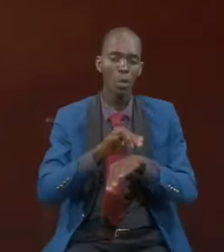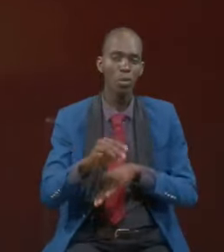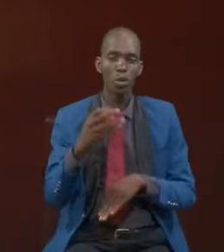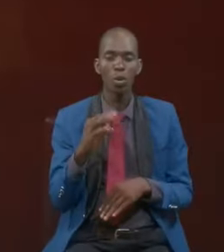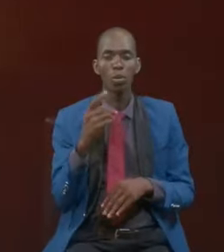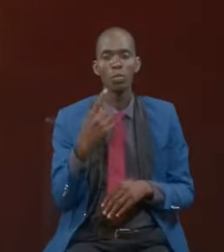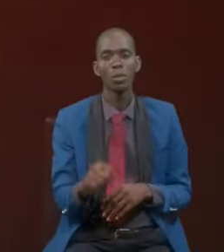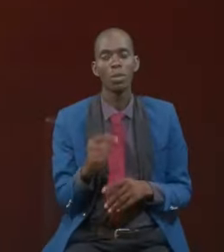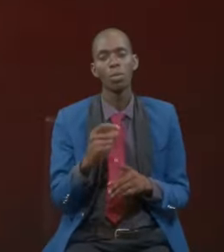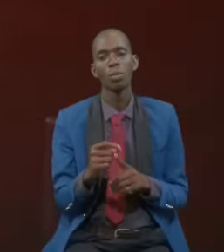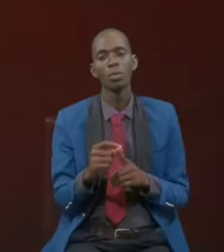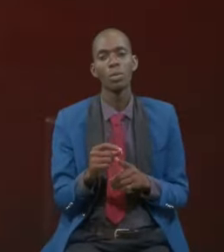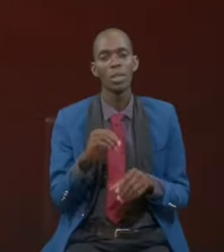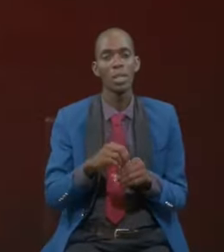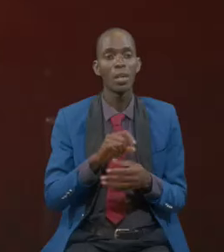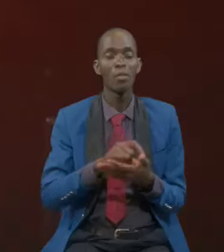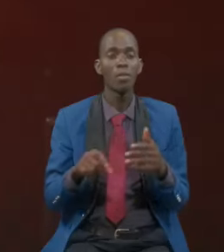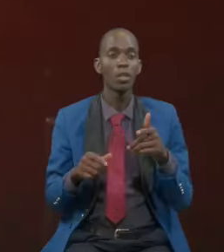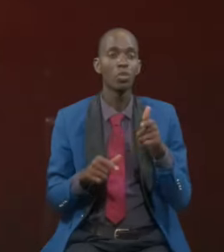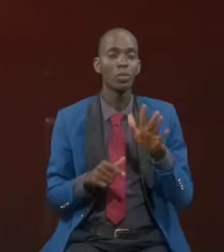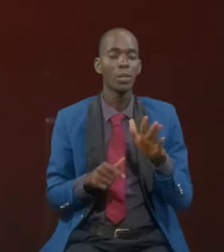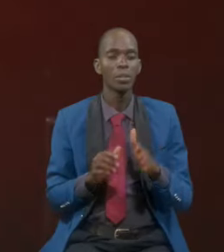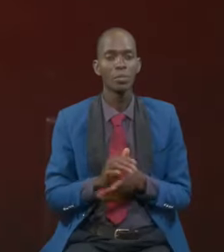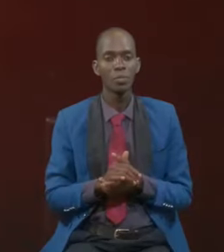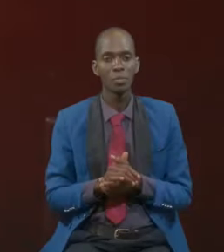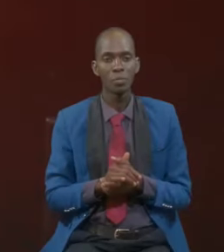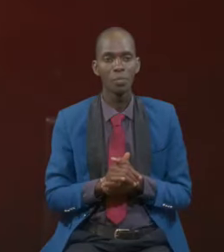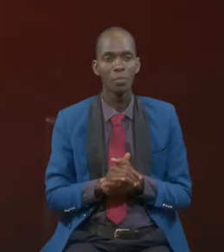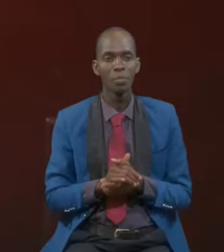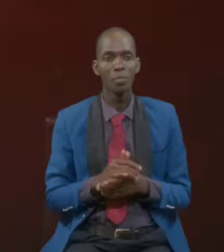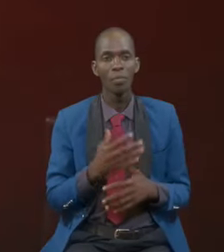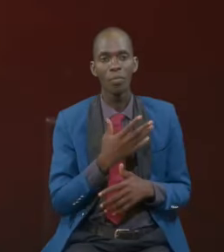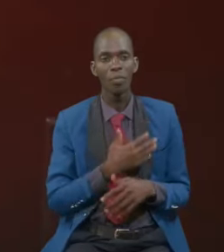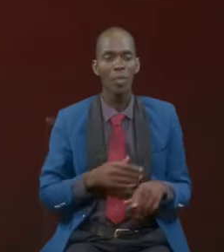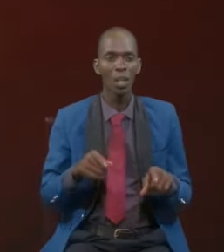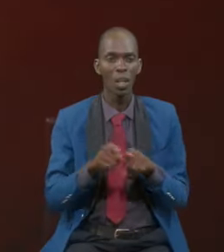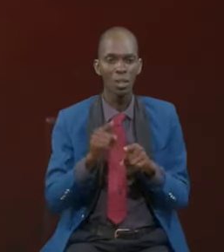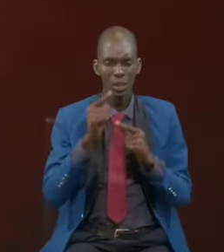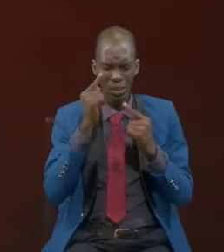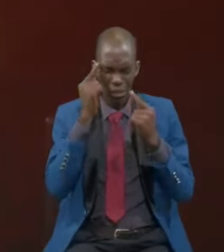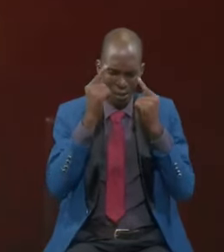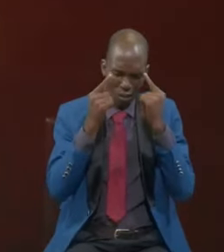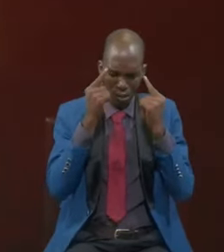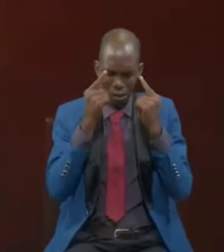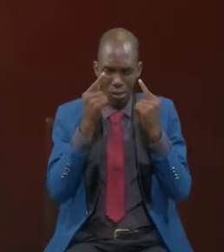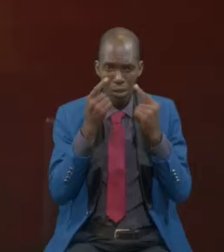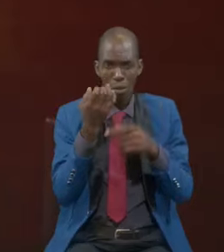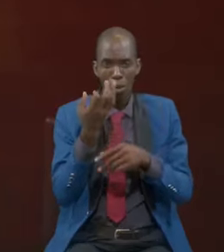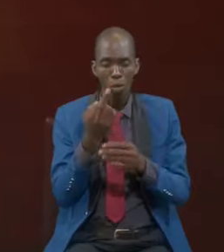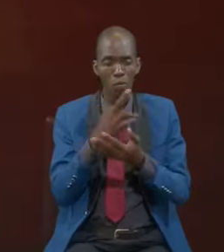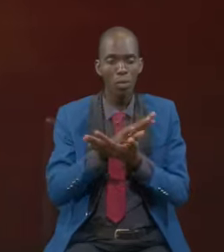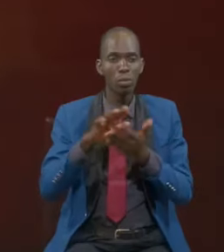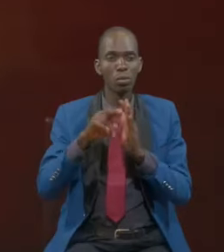Verse 25. In verse 25, and as he reasoned of